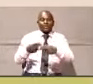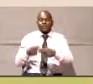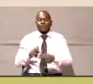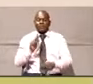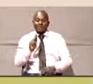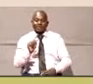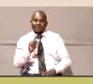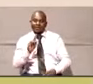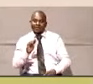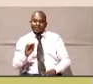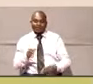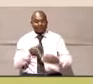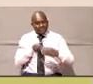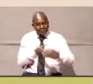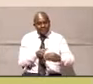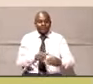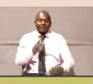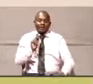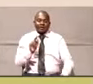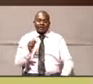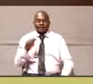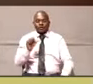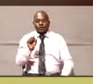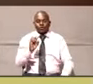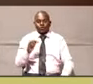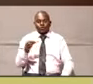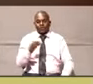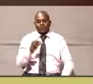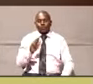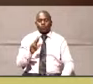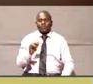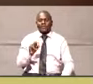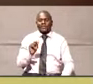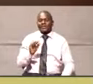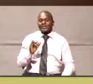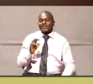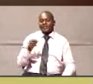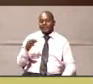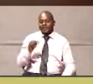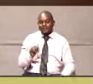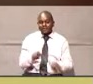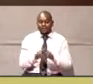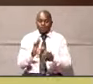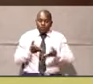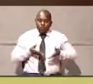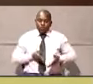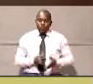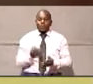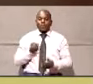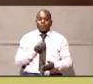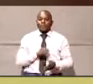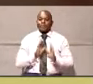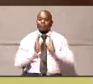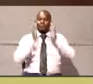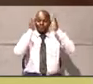served as a lay leader in Chinoni Kasoga Parish and Gulama Nyenga Parish. Stephen grew up with his mother at Machindye,